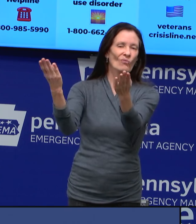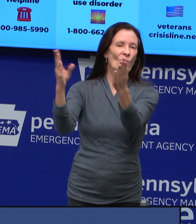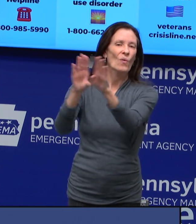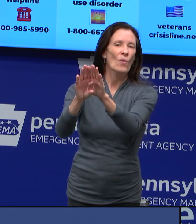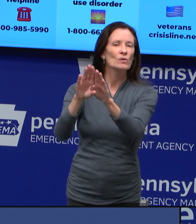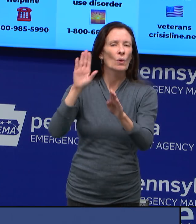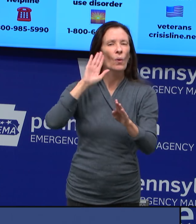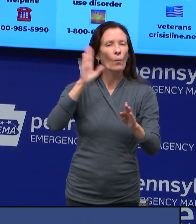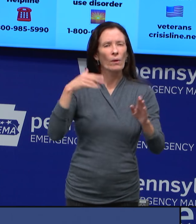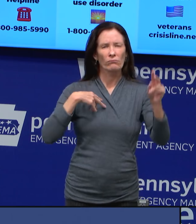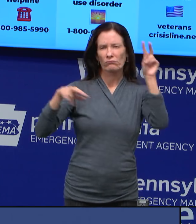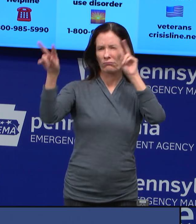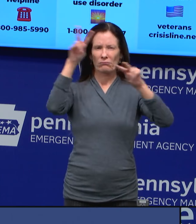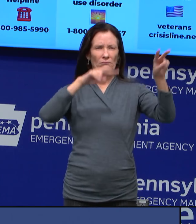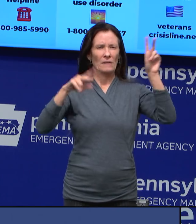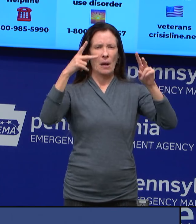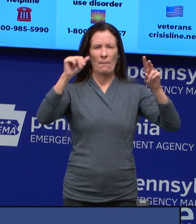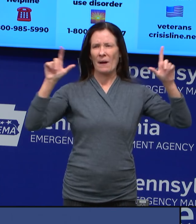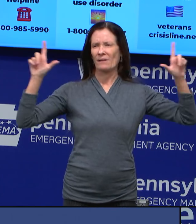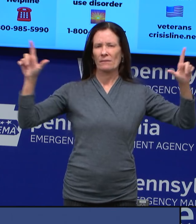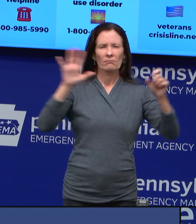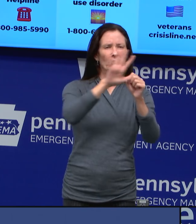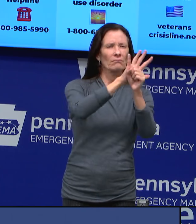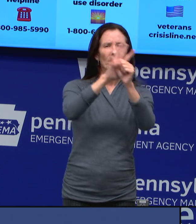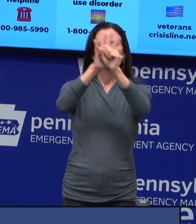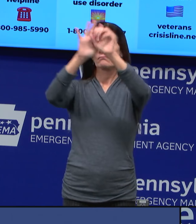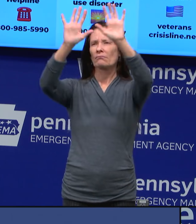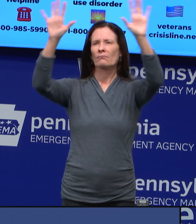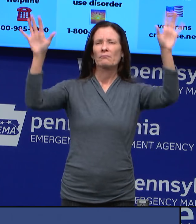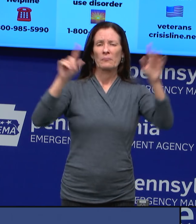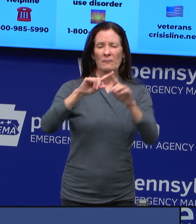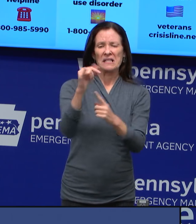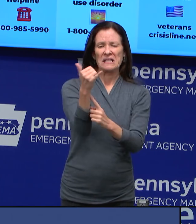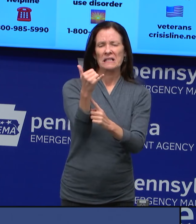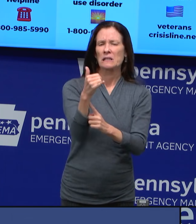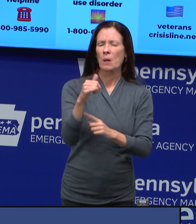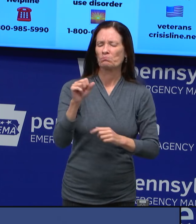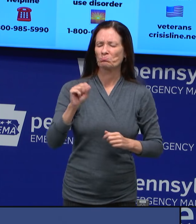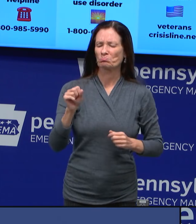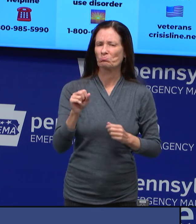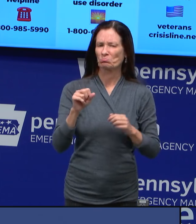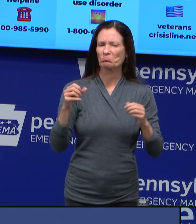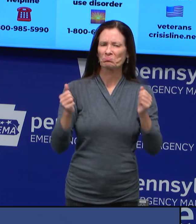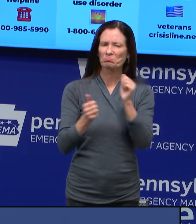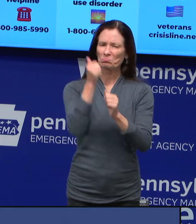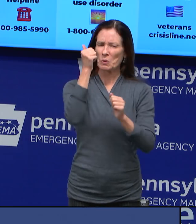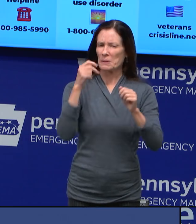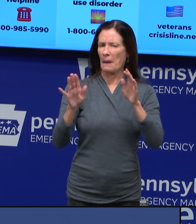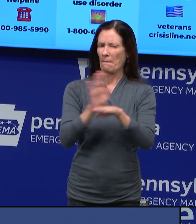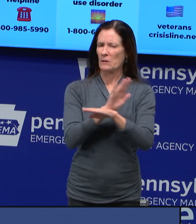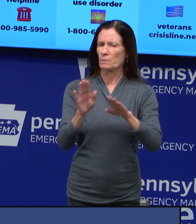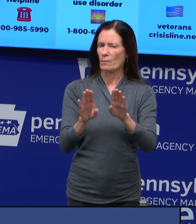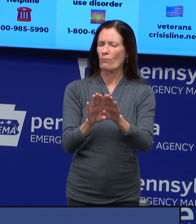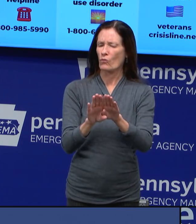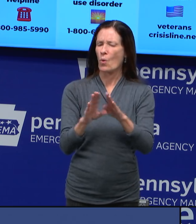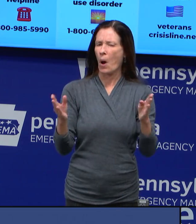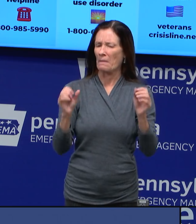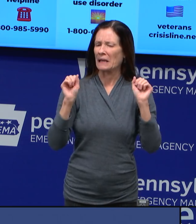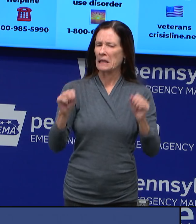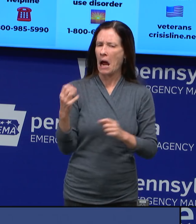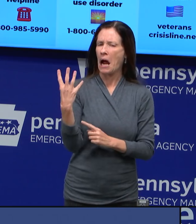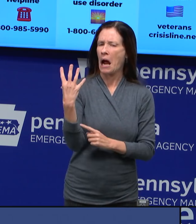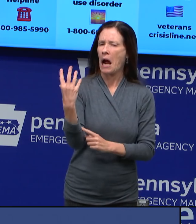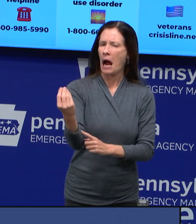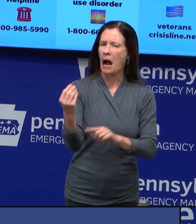are going to be very pleased to be able to be some lifting of the stay-at-home orders. But we need to remain vigilant.